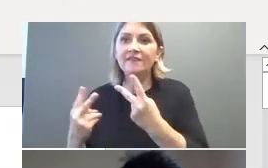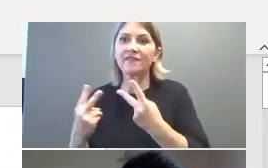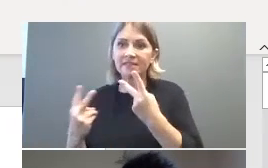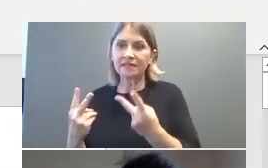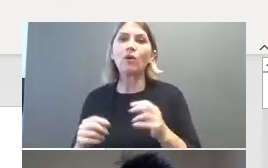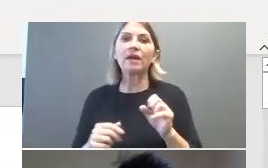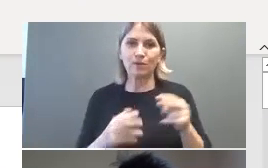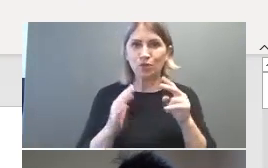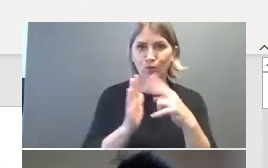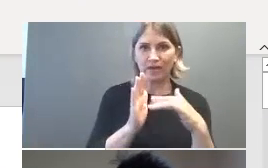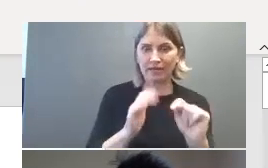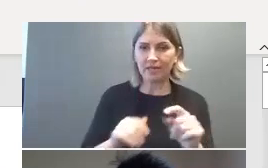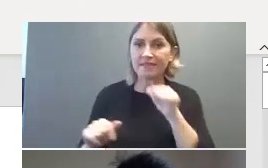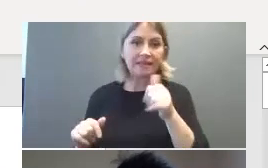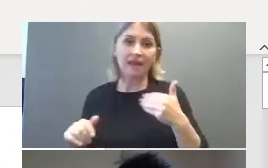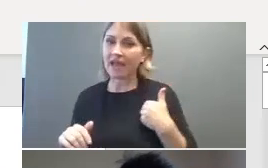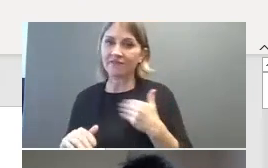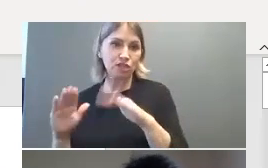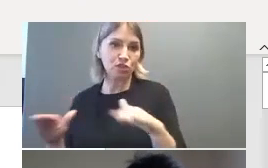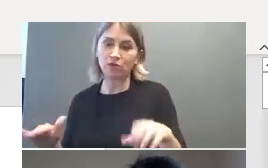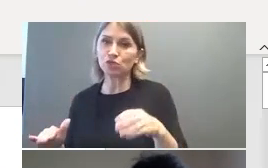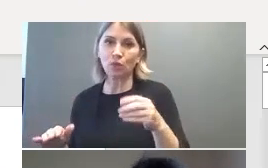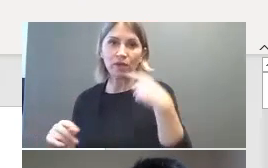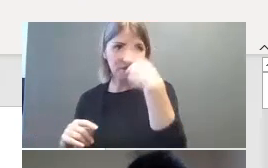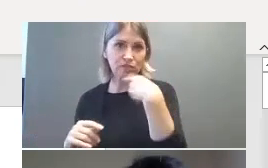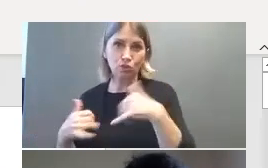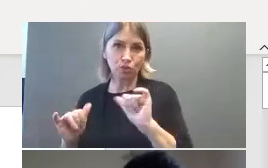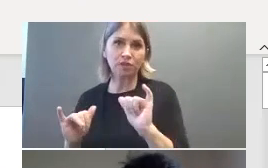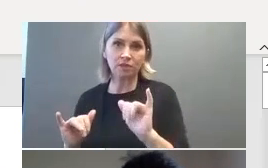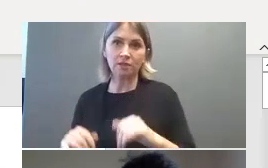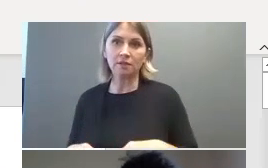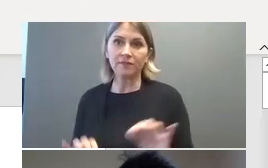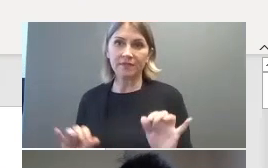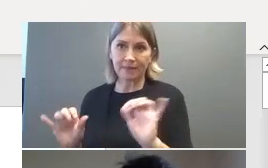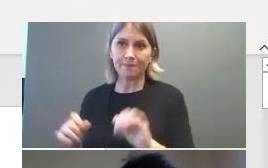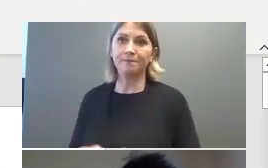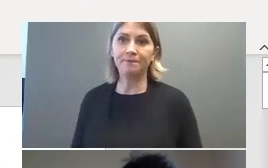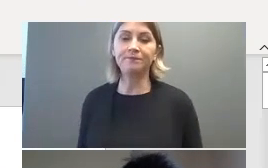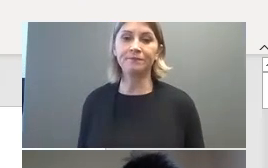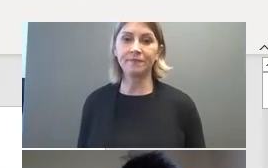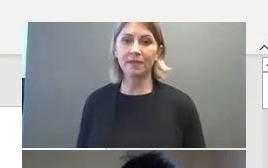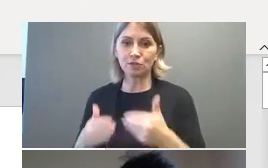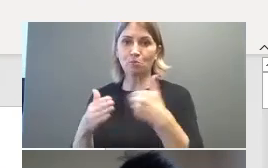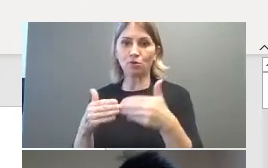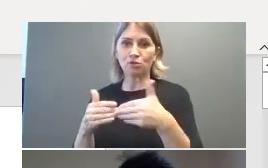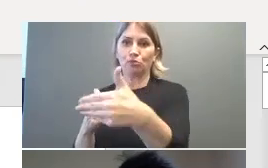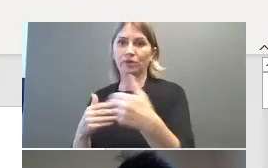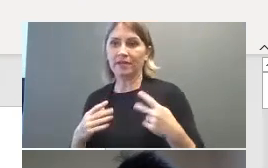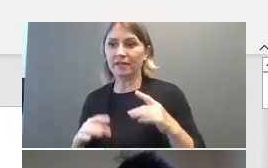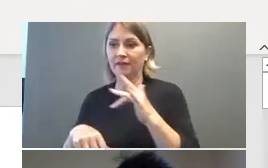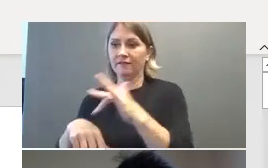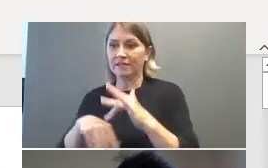B and E did not have any children, it would still look the same. You are correct. The post visit and pre-visit numbers. Yes.